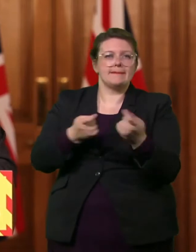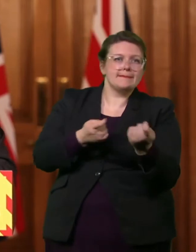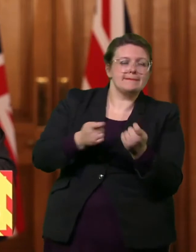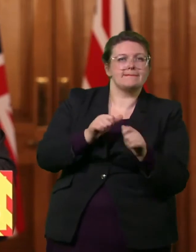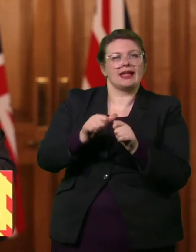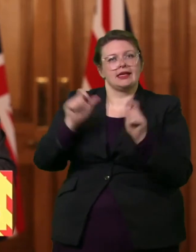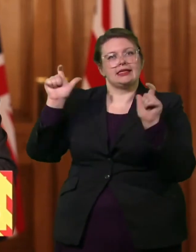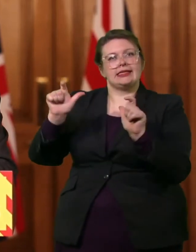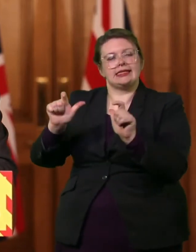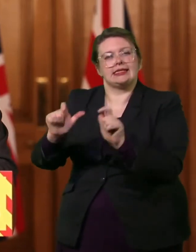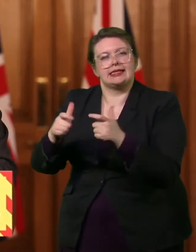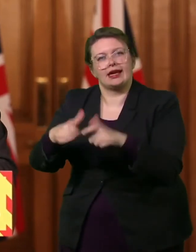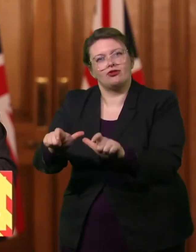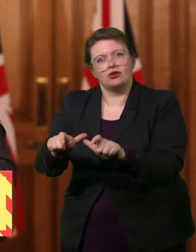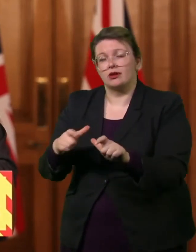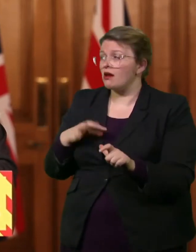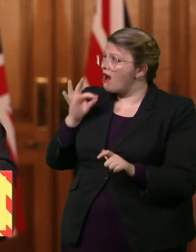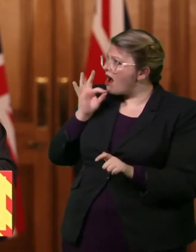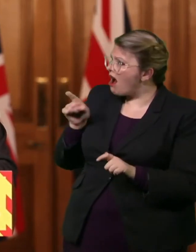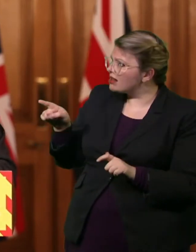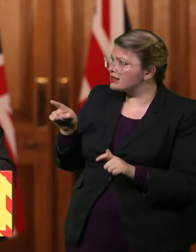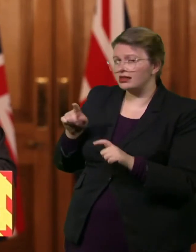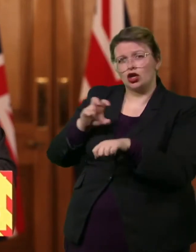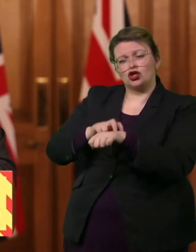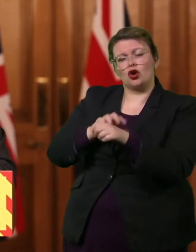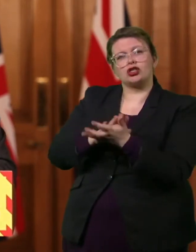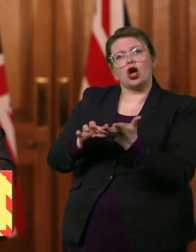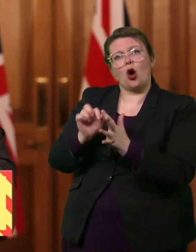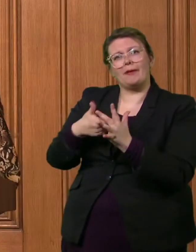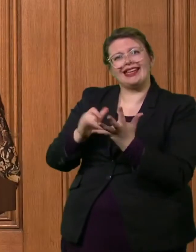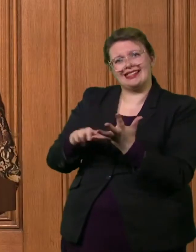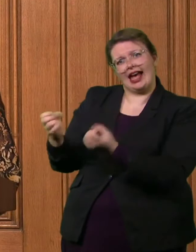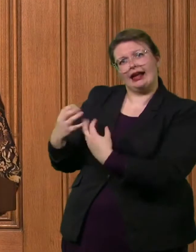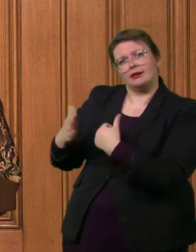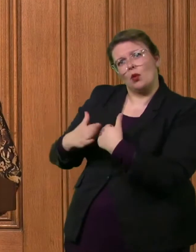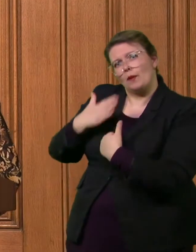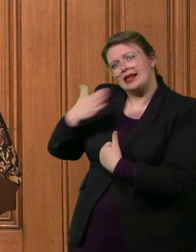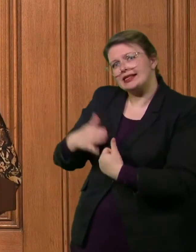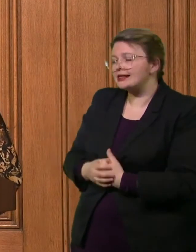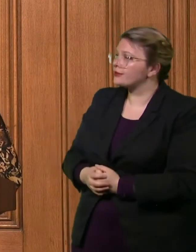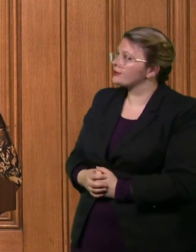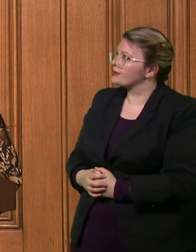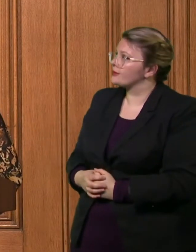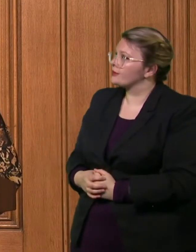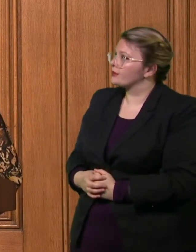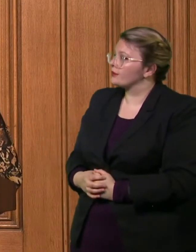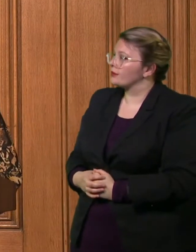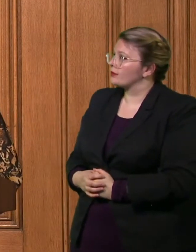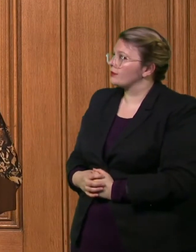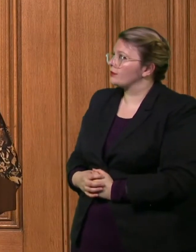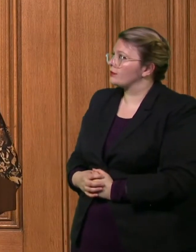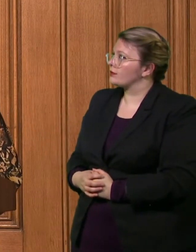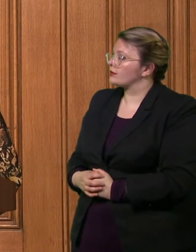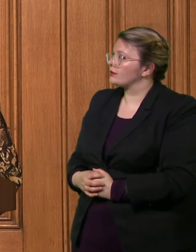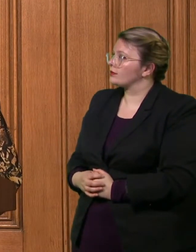that and put more detail on, and then JVT to answer your second question. Thank you. So I think we are looking into detail at the differences